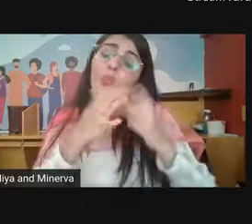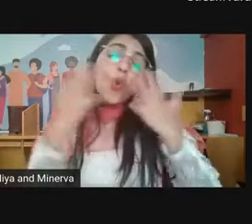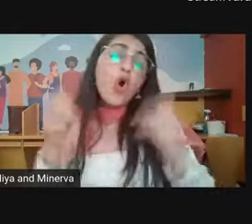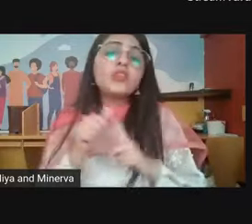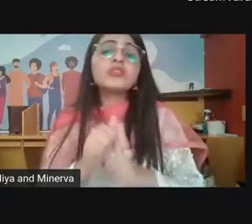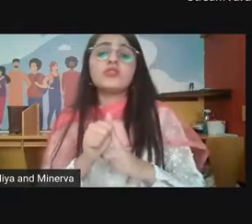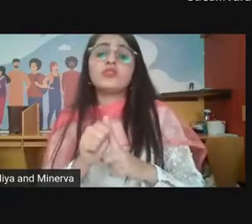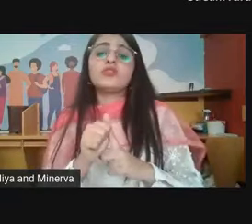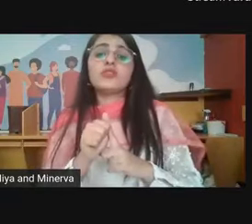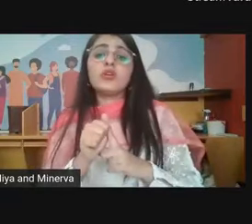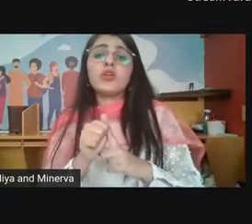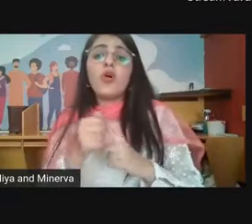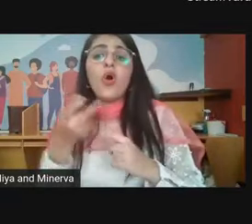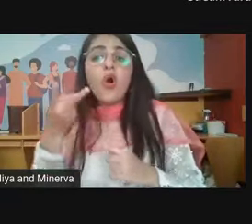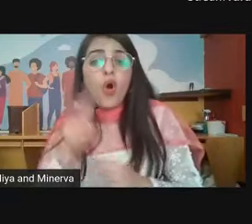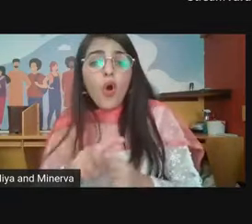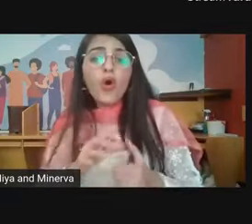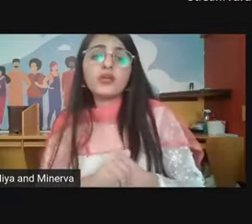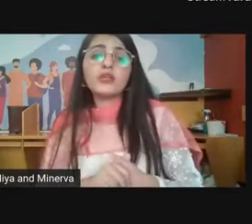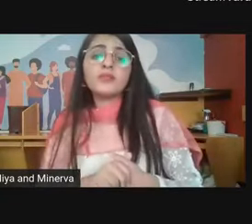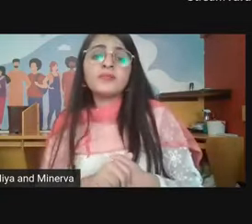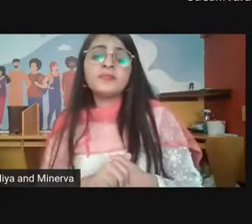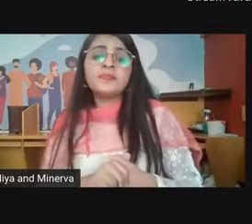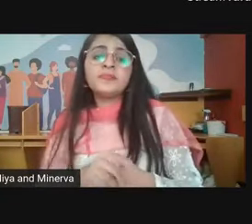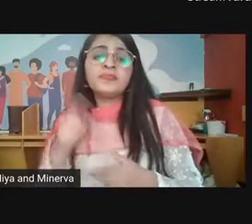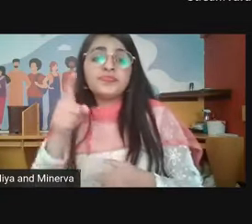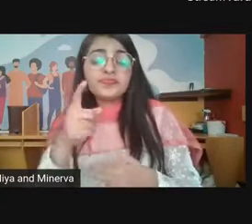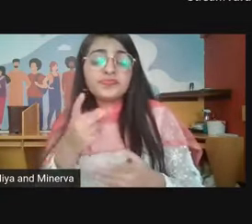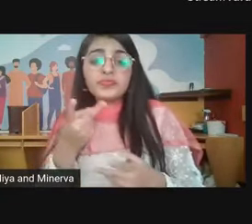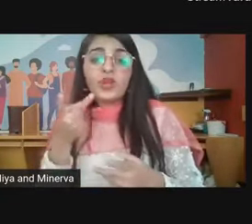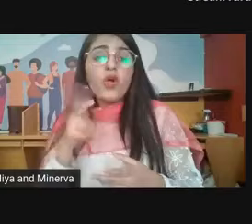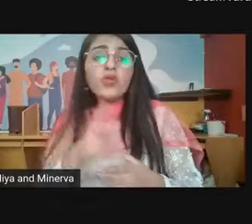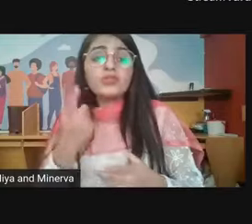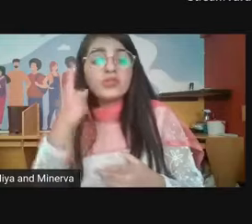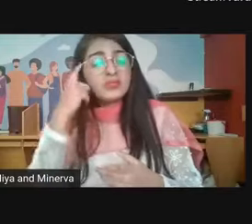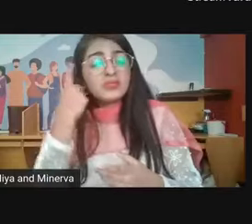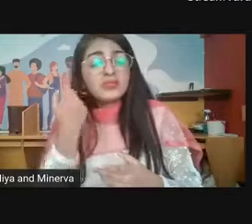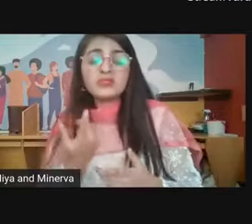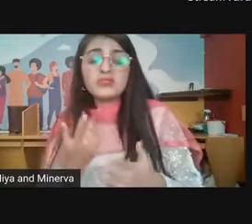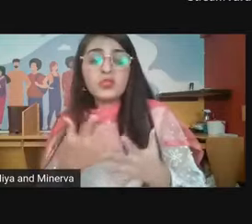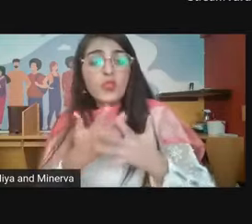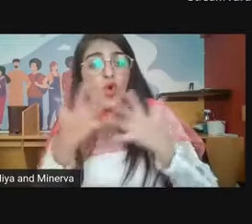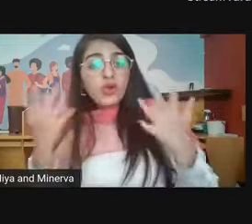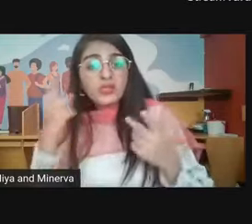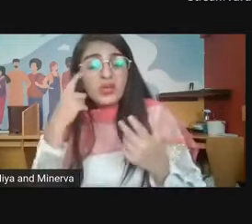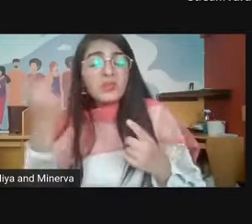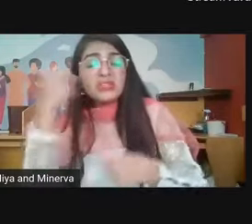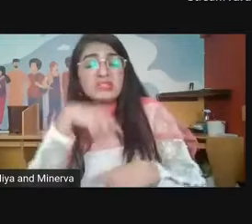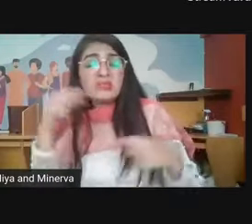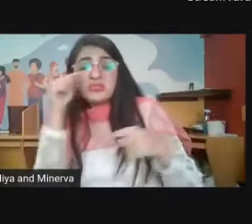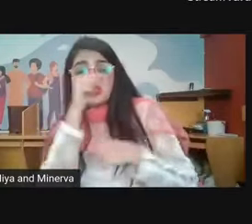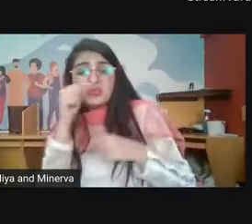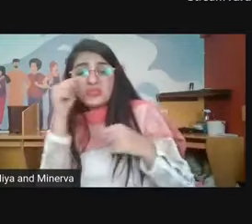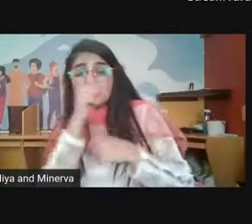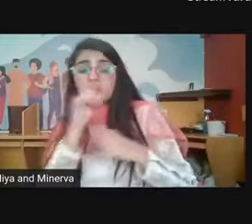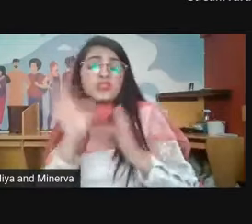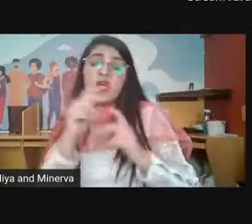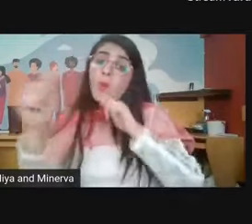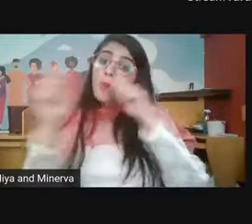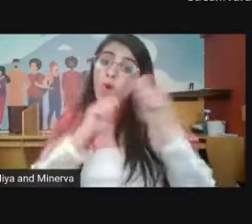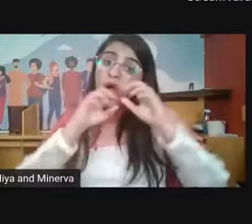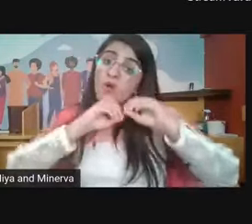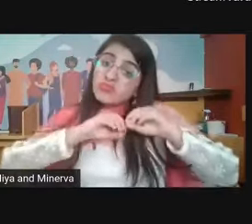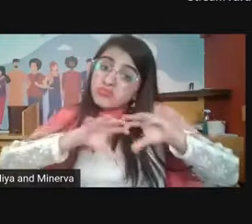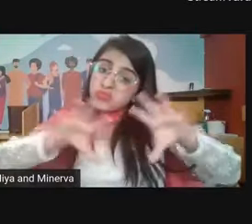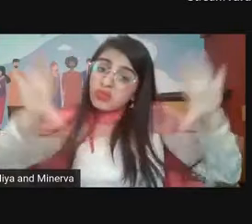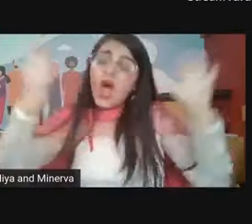proper doctor, and then you should go about it. It as much as it being a taboo, I think we should talk